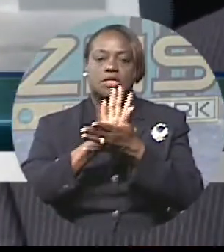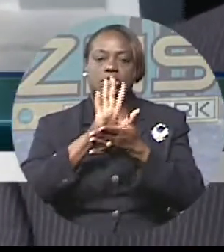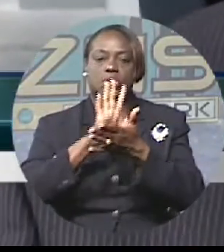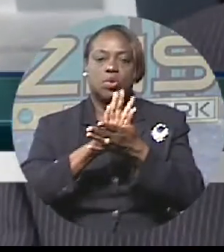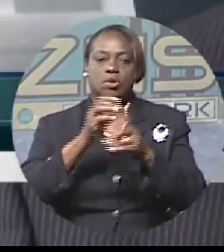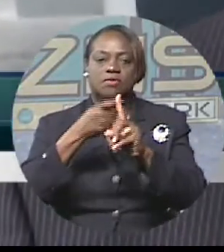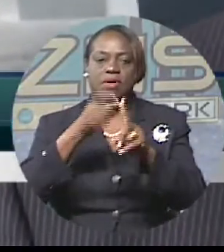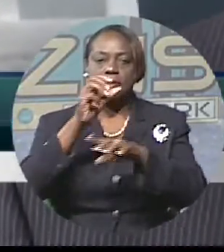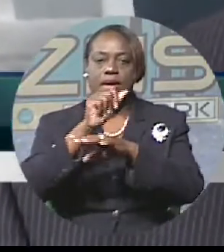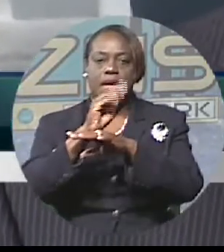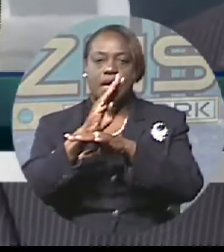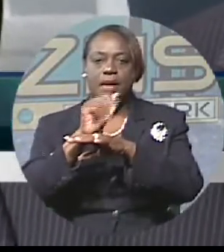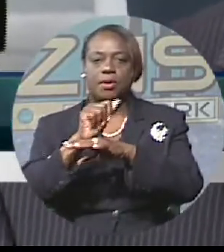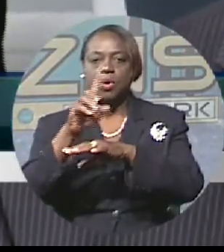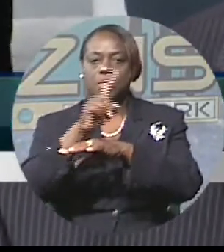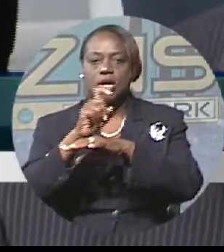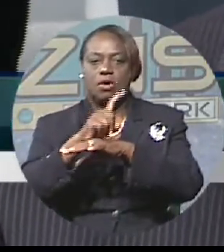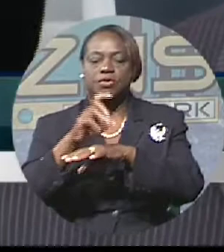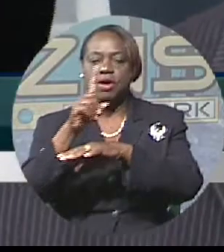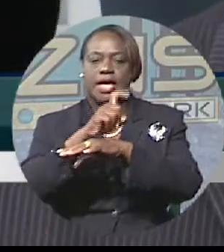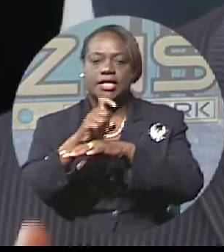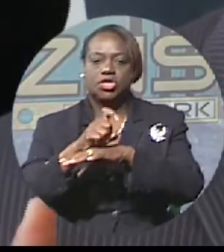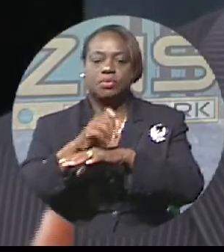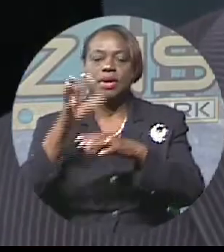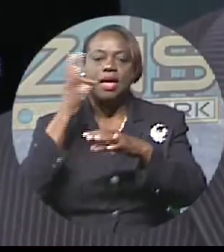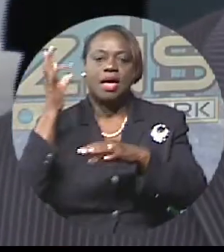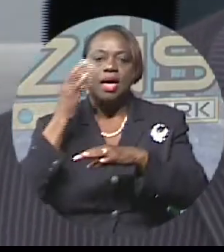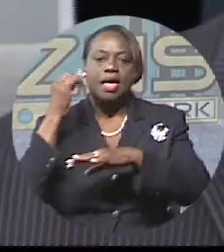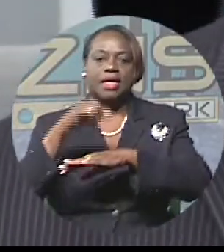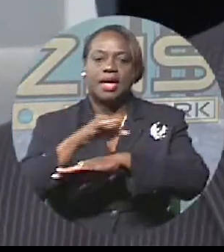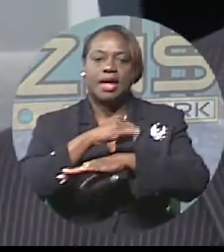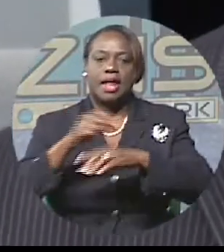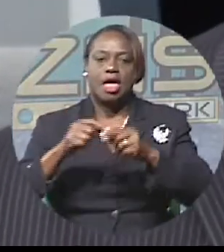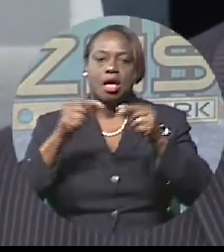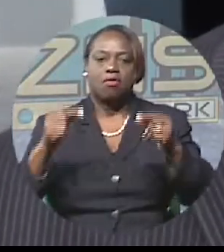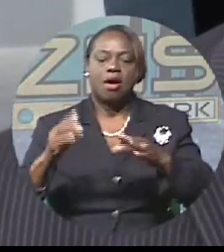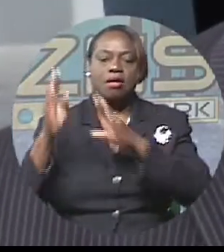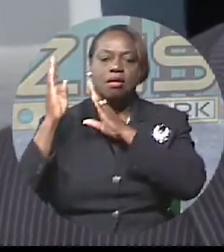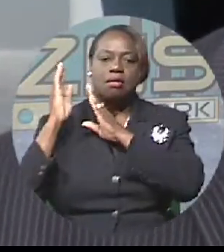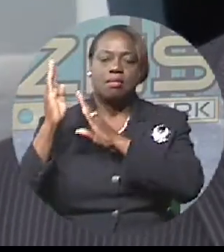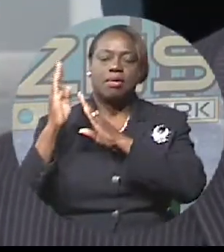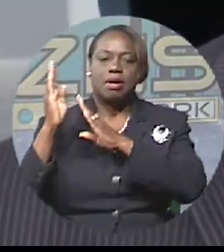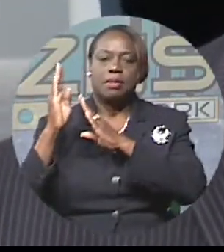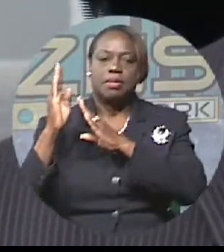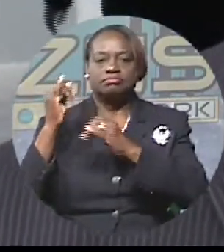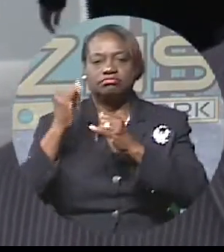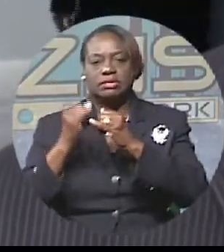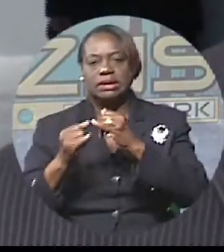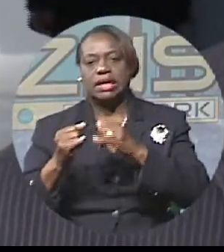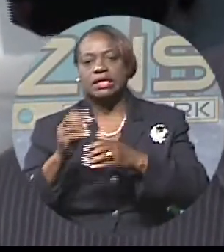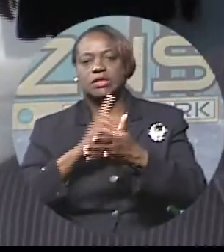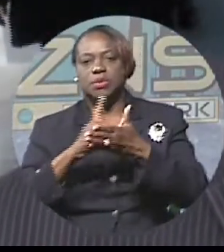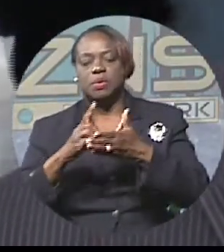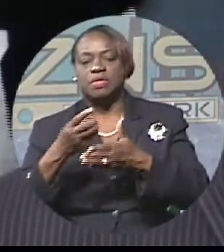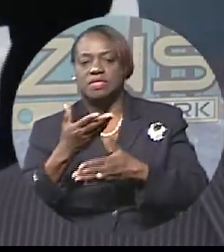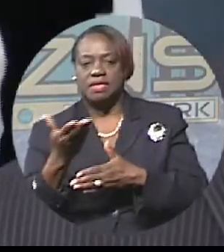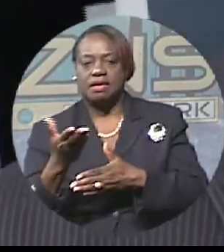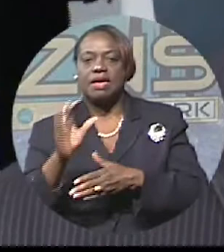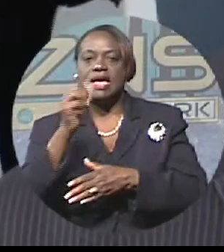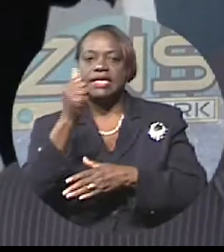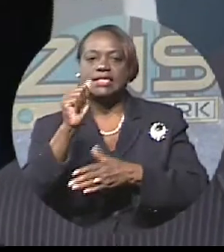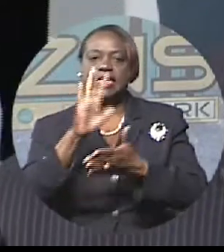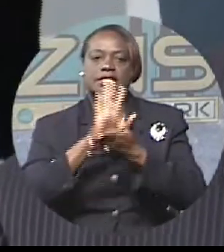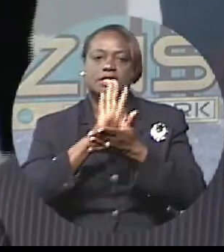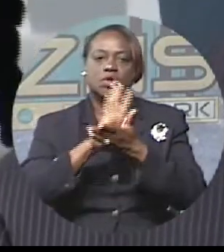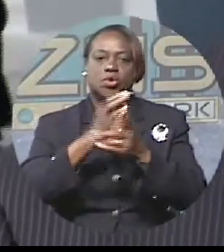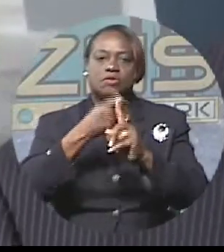Abaco, Eleuthera, Exuma, Cat Island, Grand Bahama. We were doing Grand Bahama last week. We have 10 schools